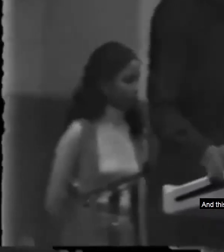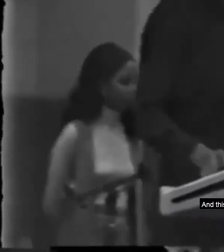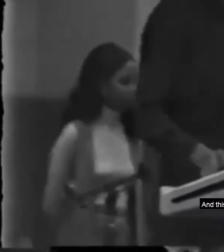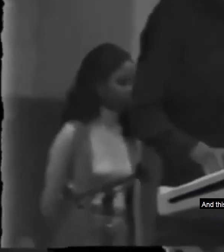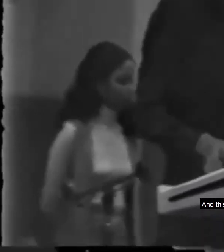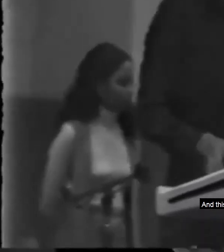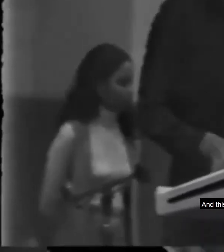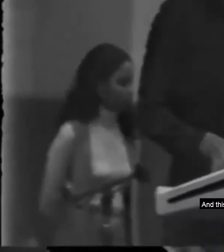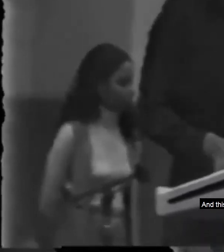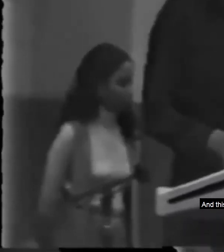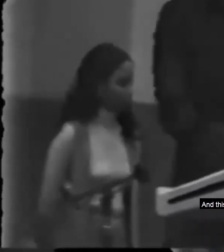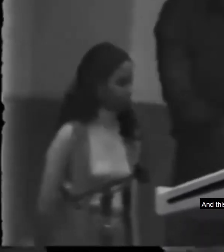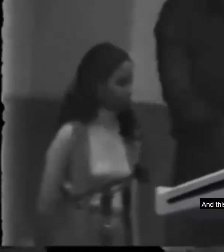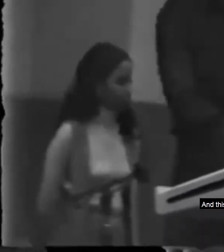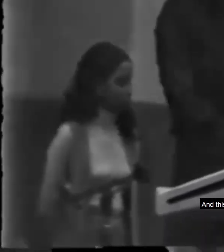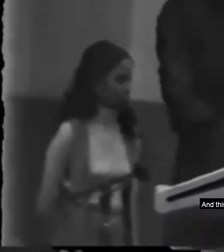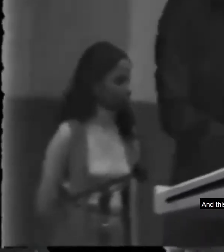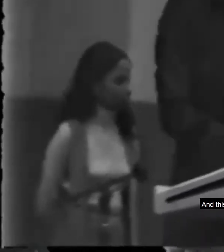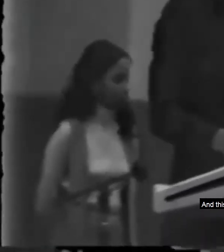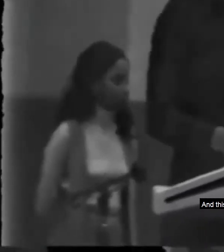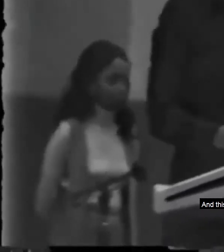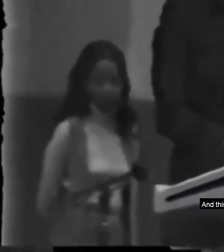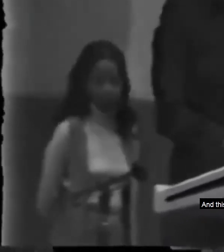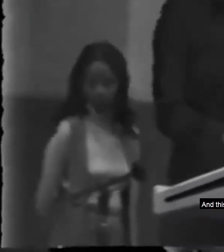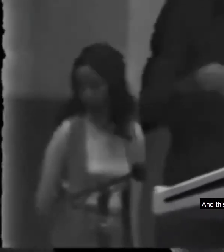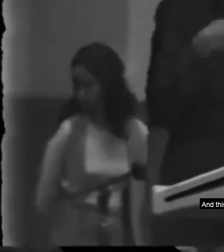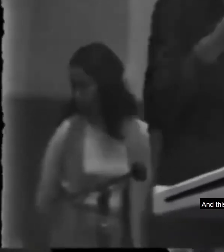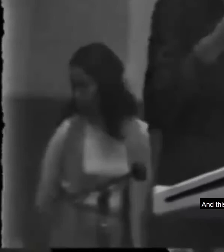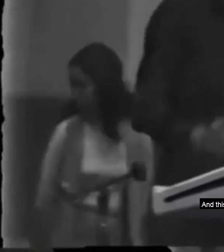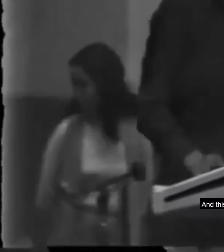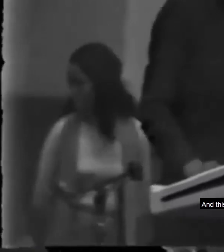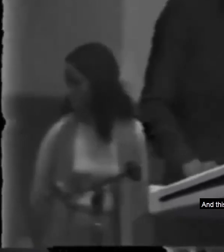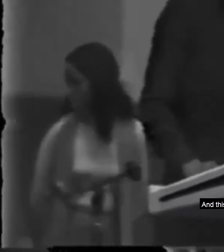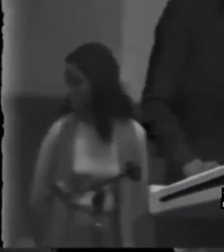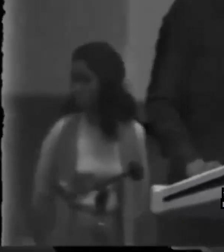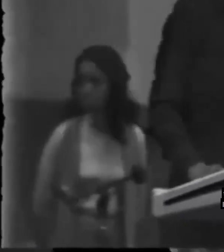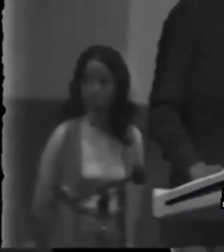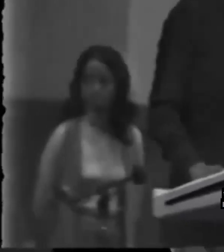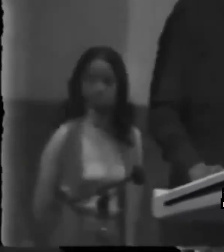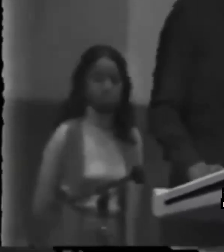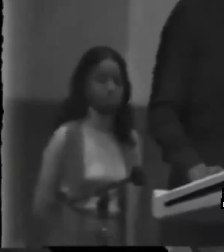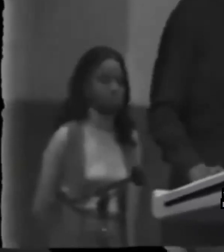And this is something that I feel very close to,